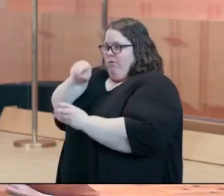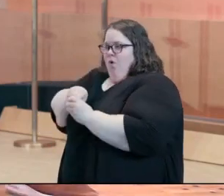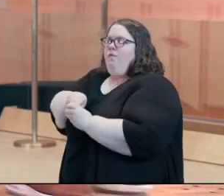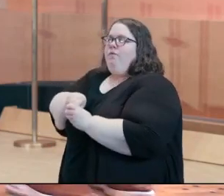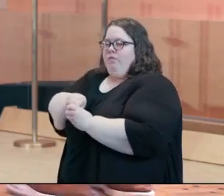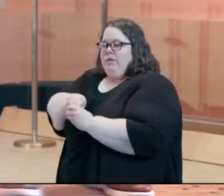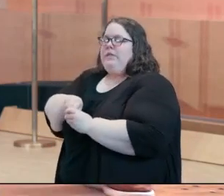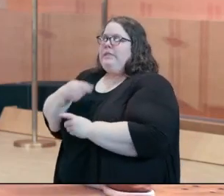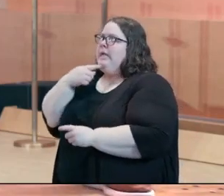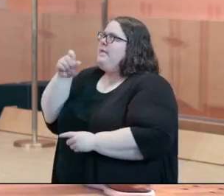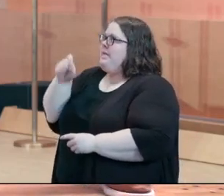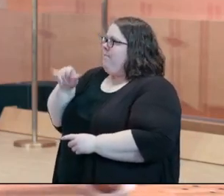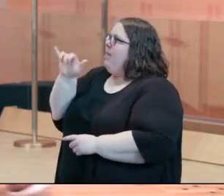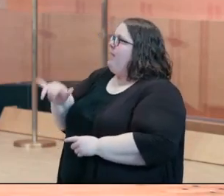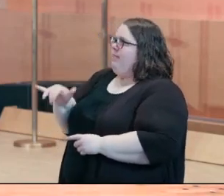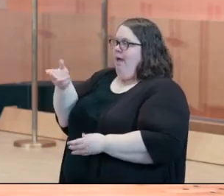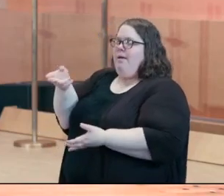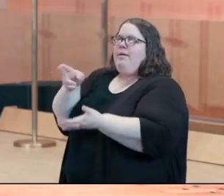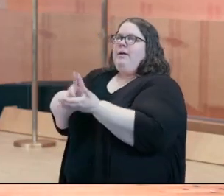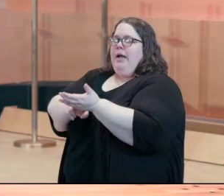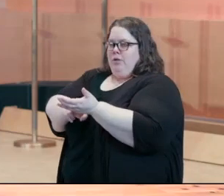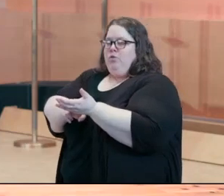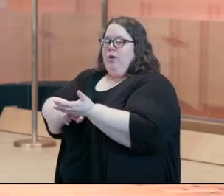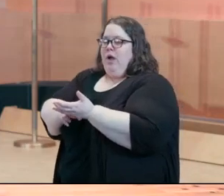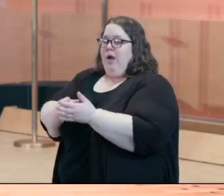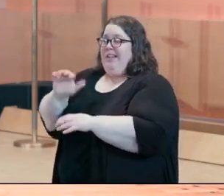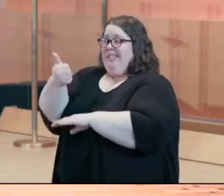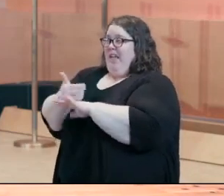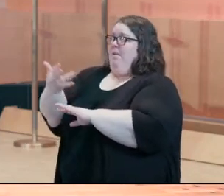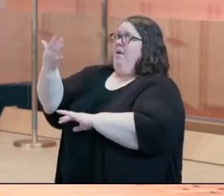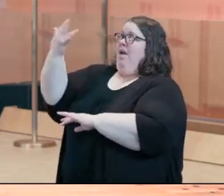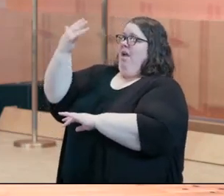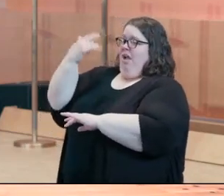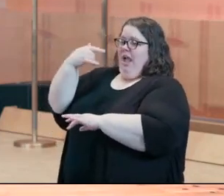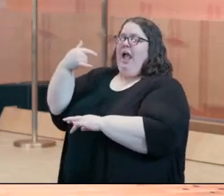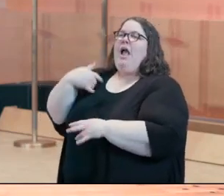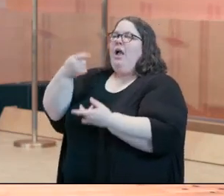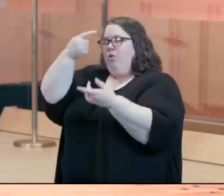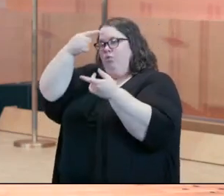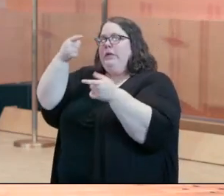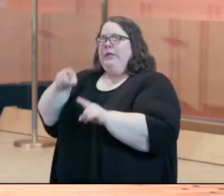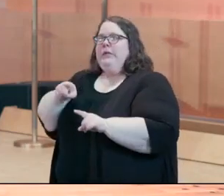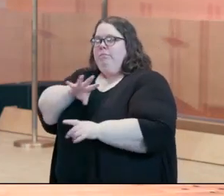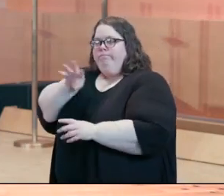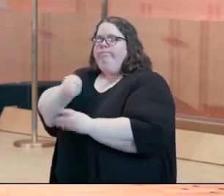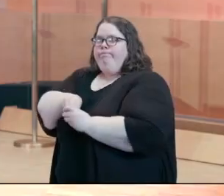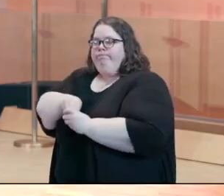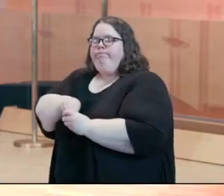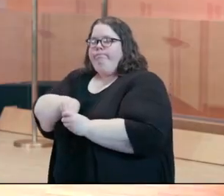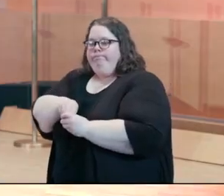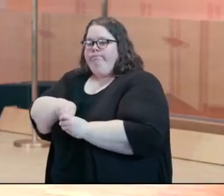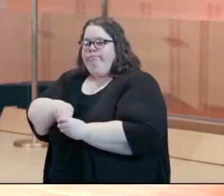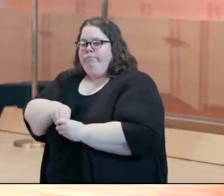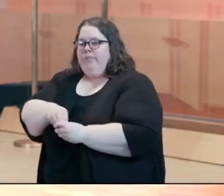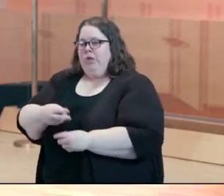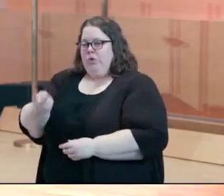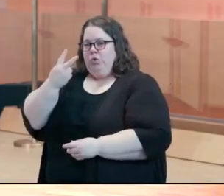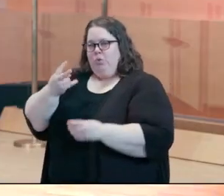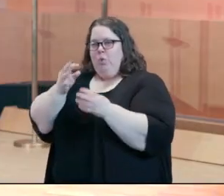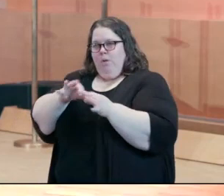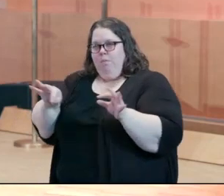his relationship with us. And this has two huge things we need to take away as we close here. The